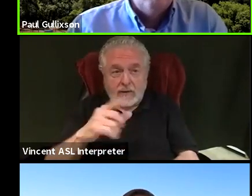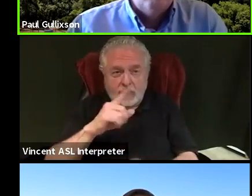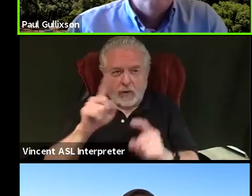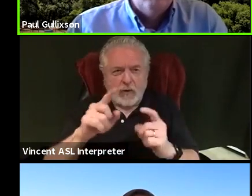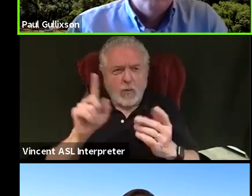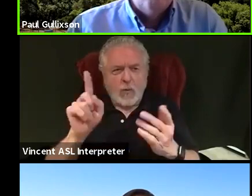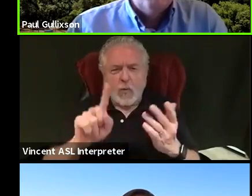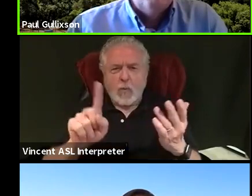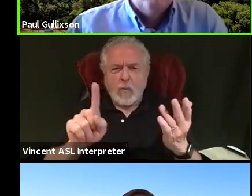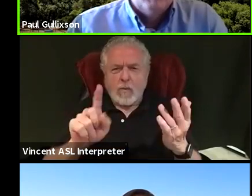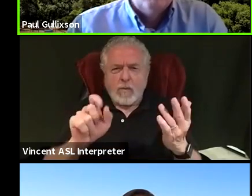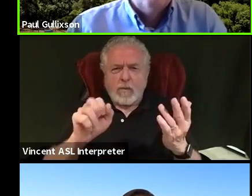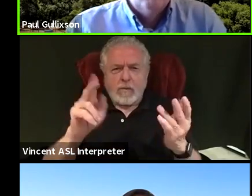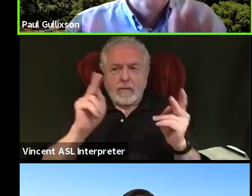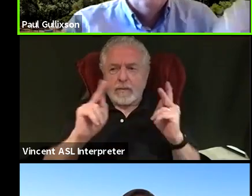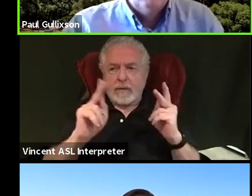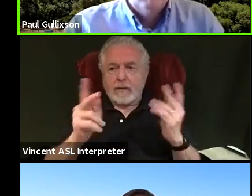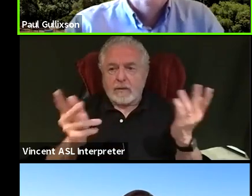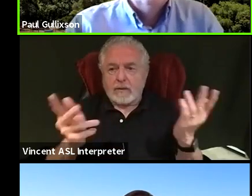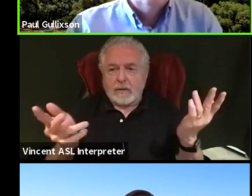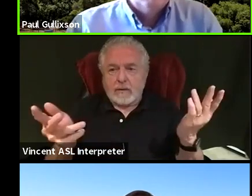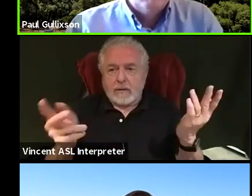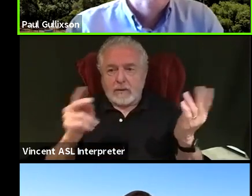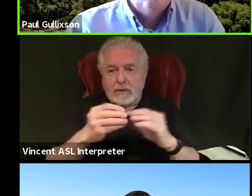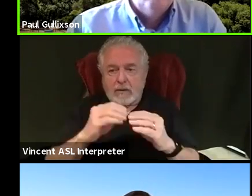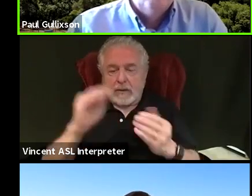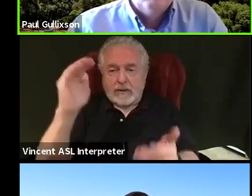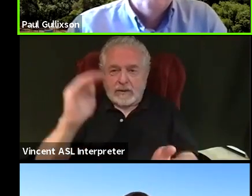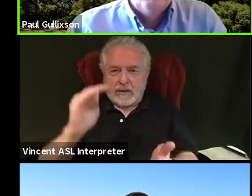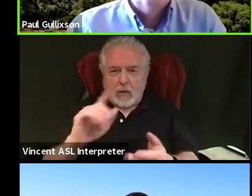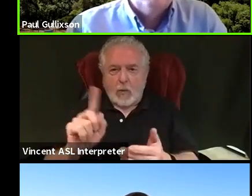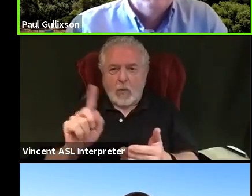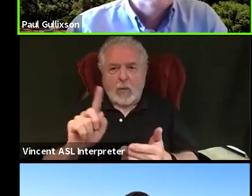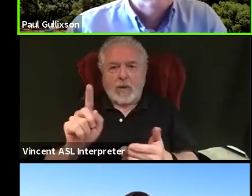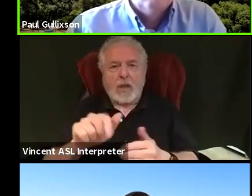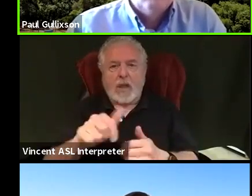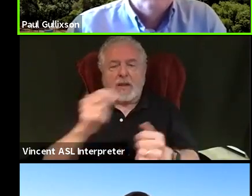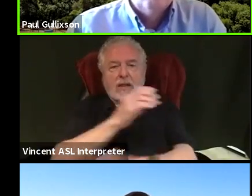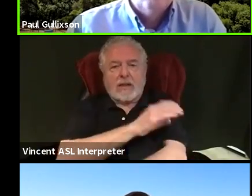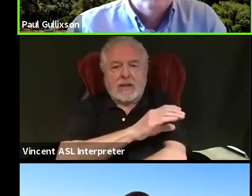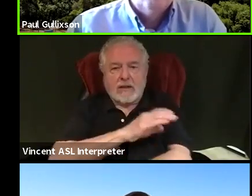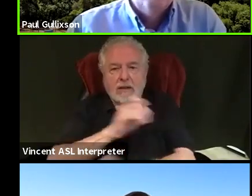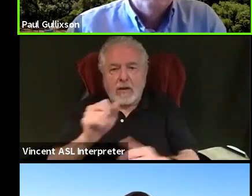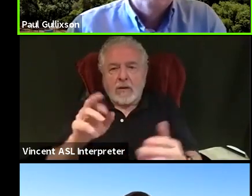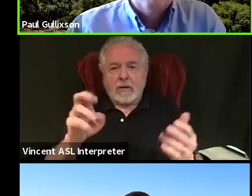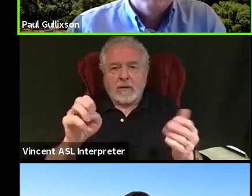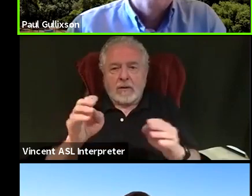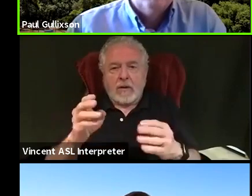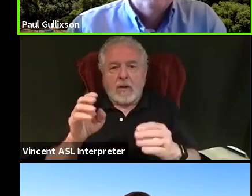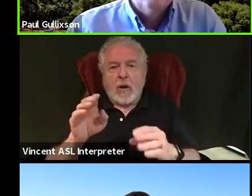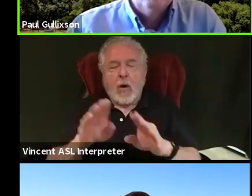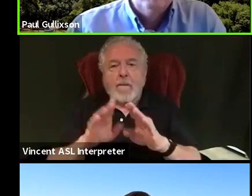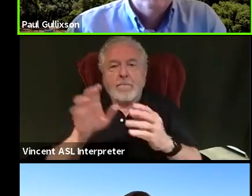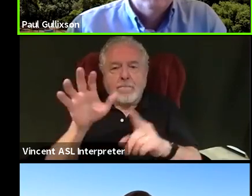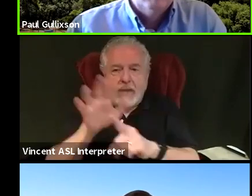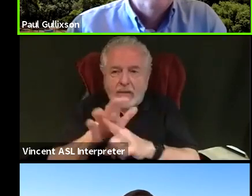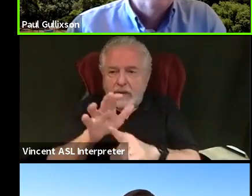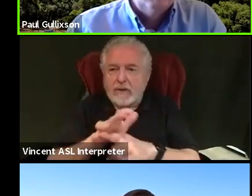about where are people? We know that numbers are down, but what other clinics are proving to be